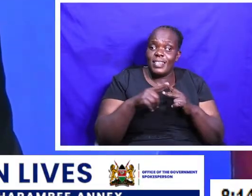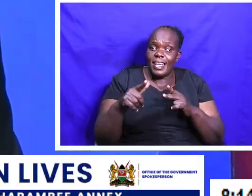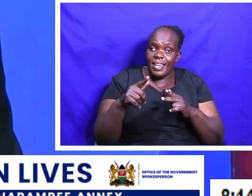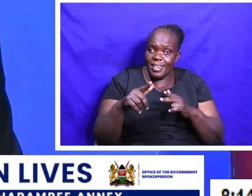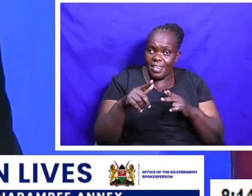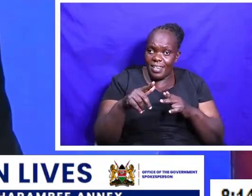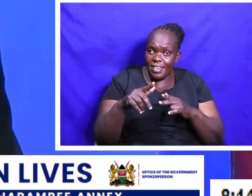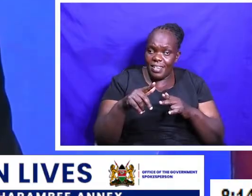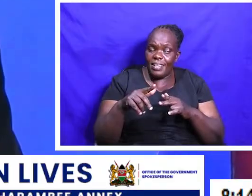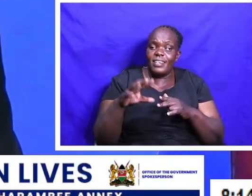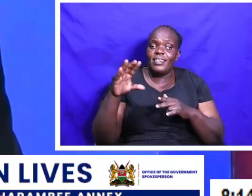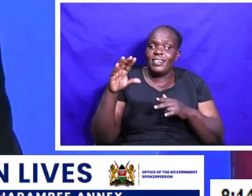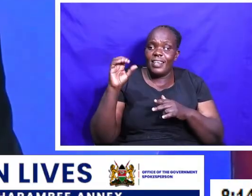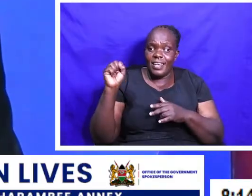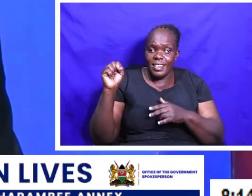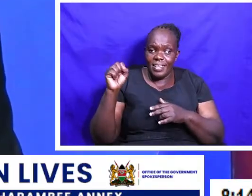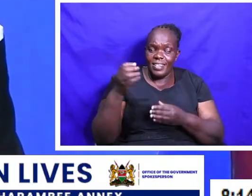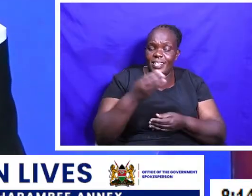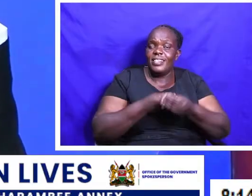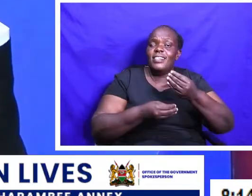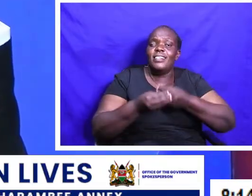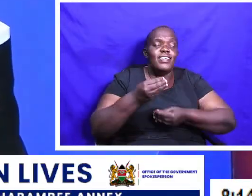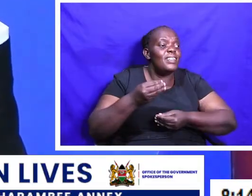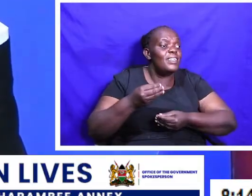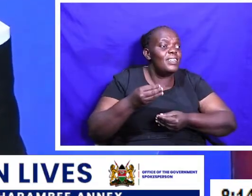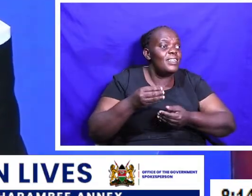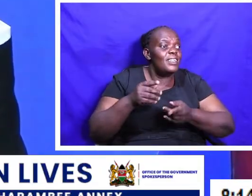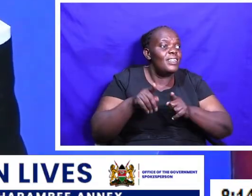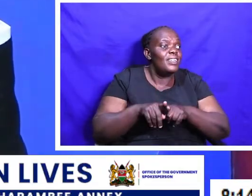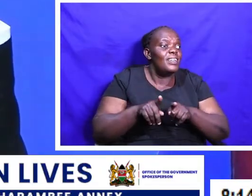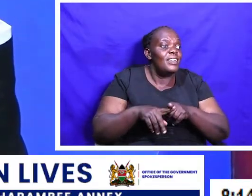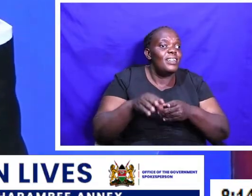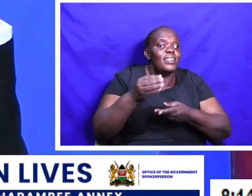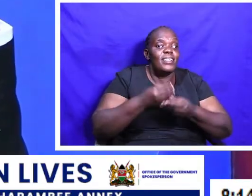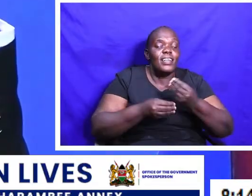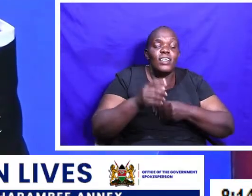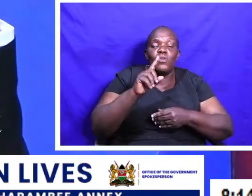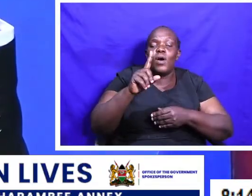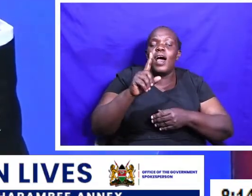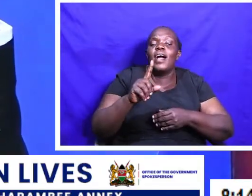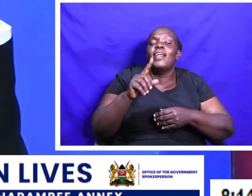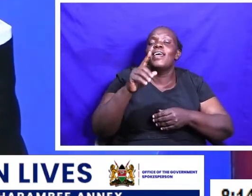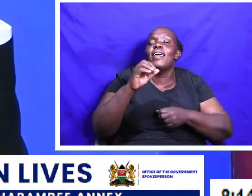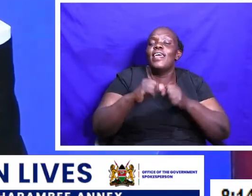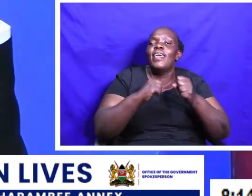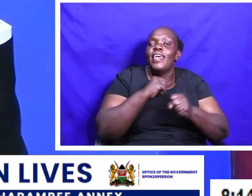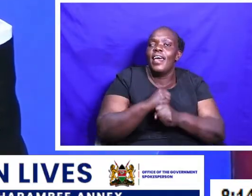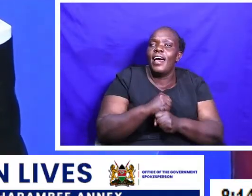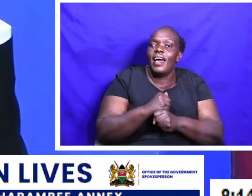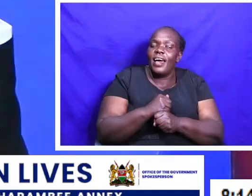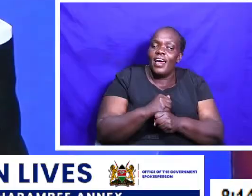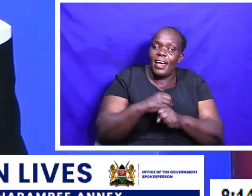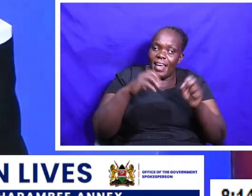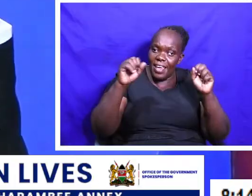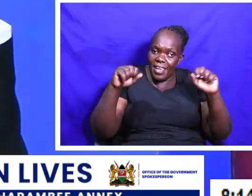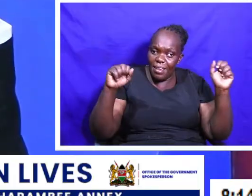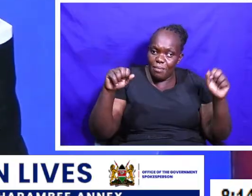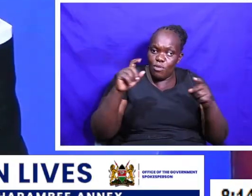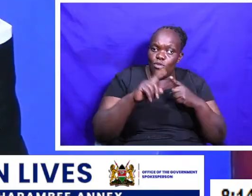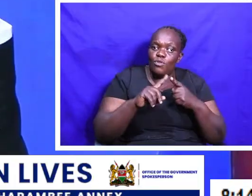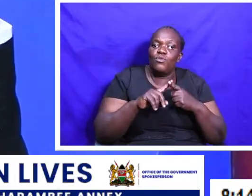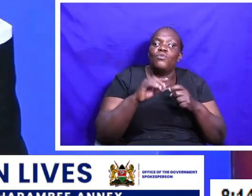nilianza na waziri wa trade. Nikawa waziri wa trade for 1 year. There I was able to